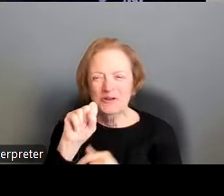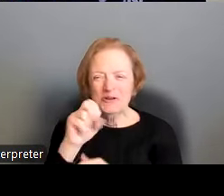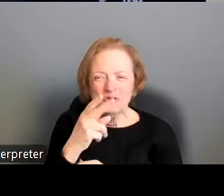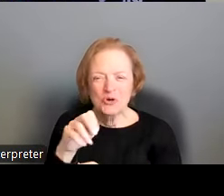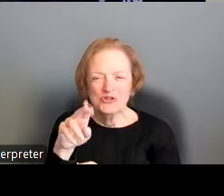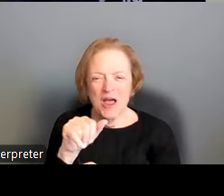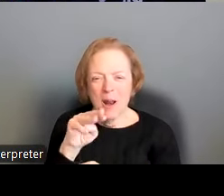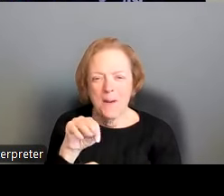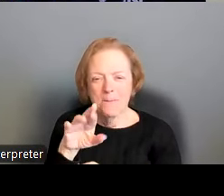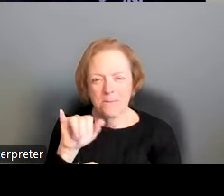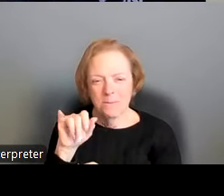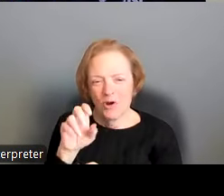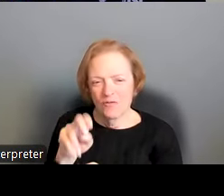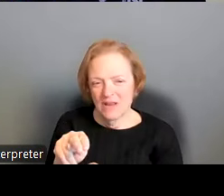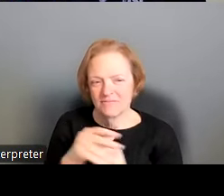from AUCD.